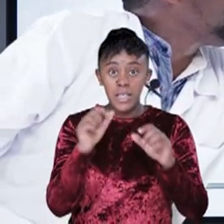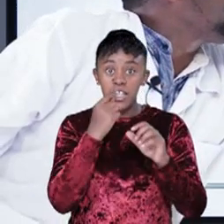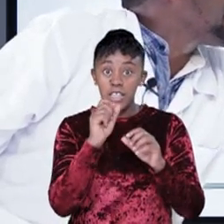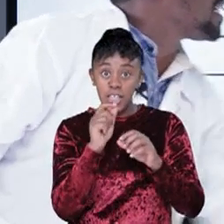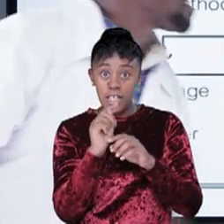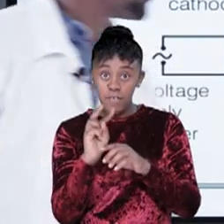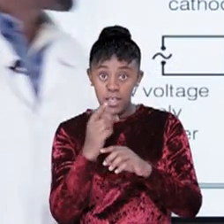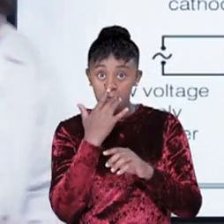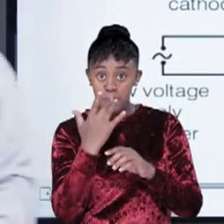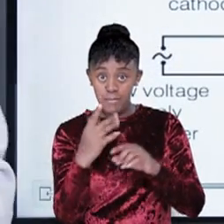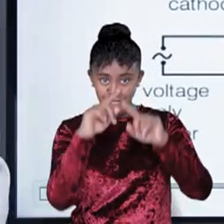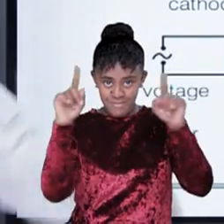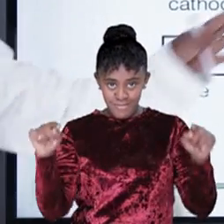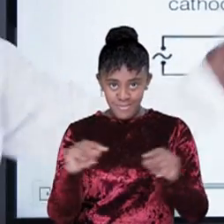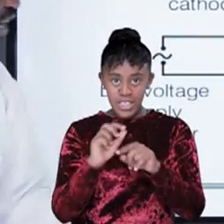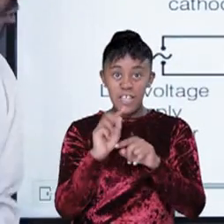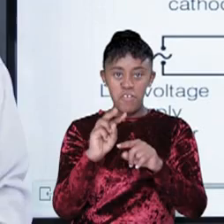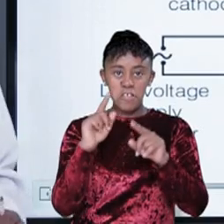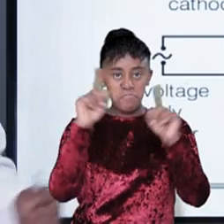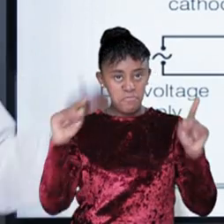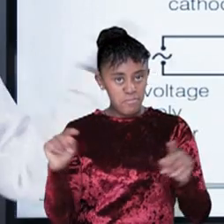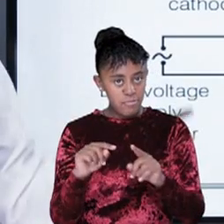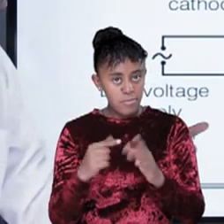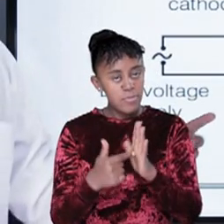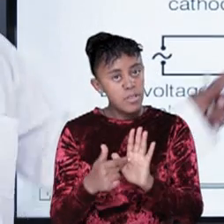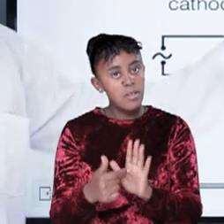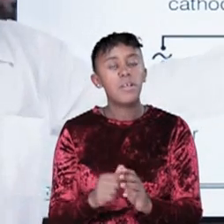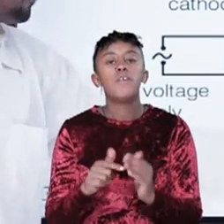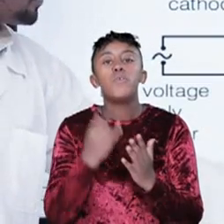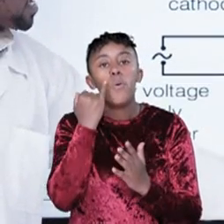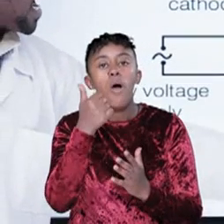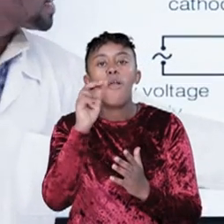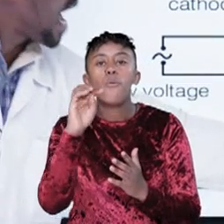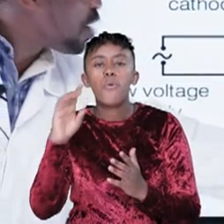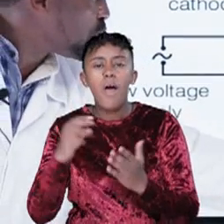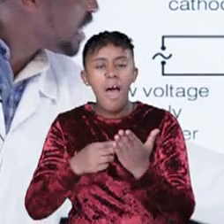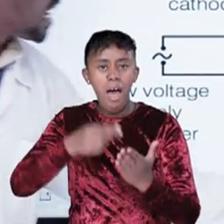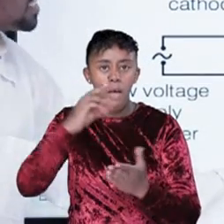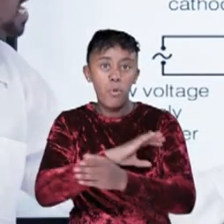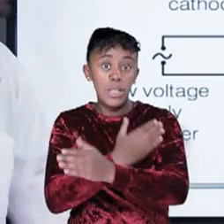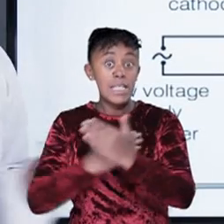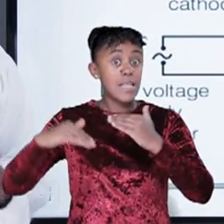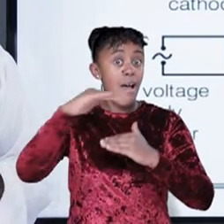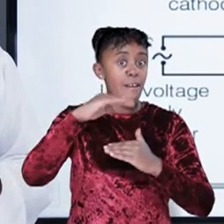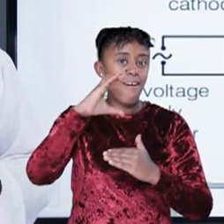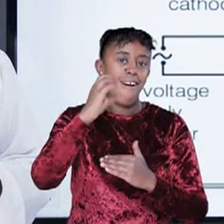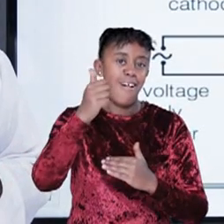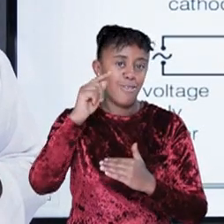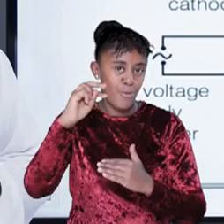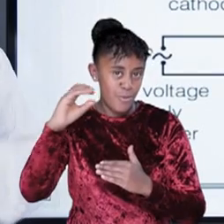A fluorescent screen is at this point. It is a vacuum. If you look, the anode at high potential than the